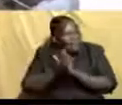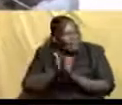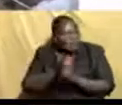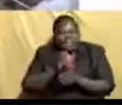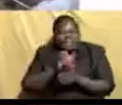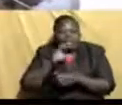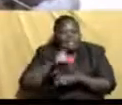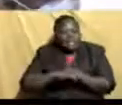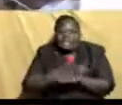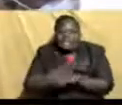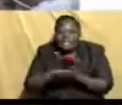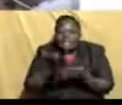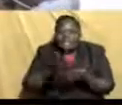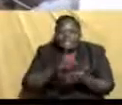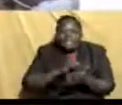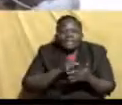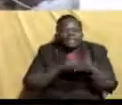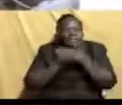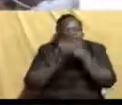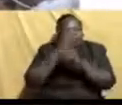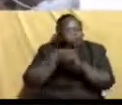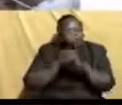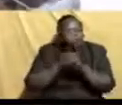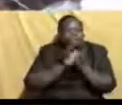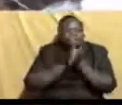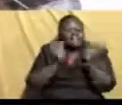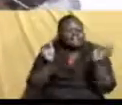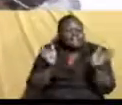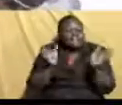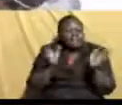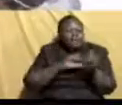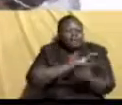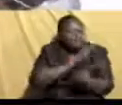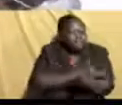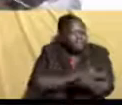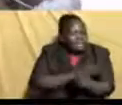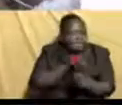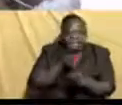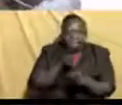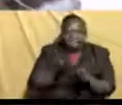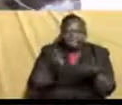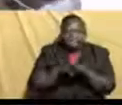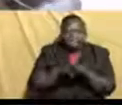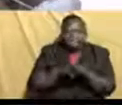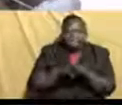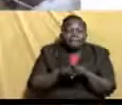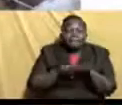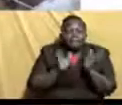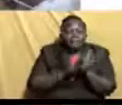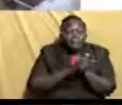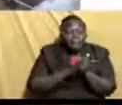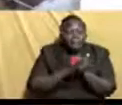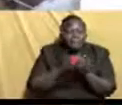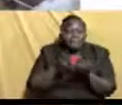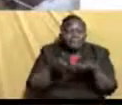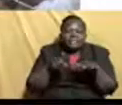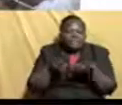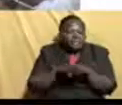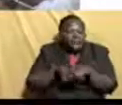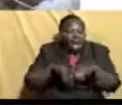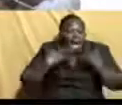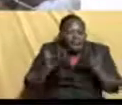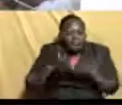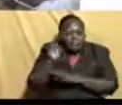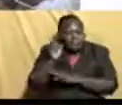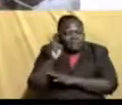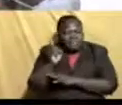from public authority, except in their private capacities, then this would be a popular initiative. And I'll go to the question of whether the president can